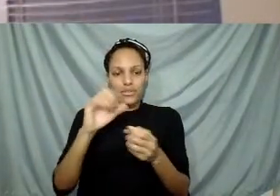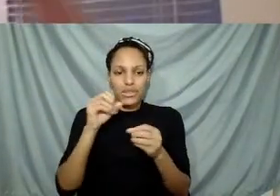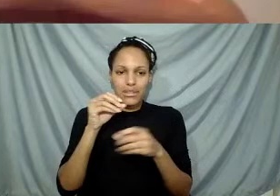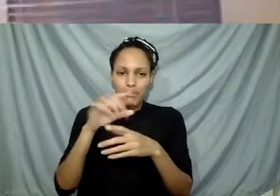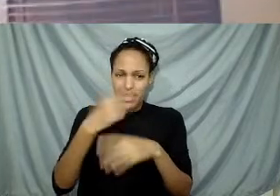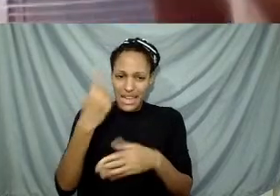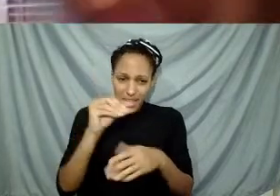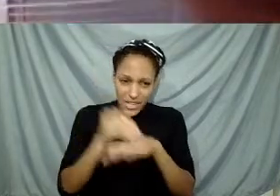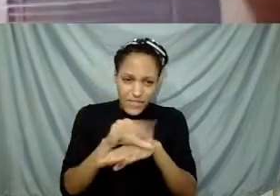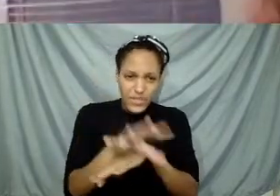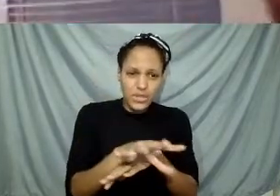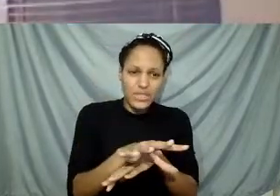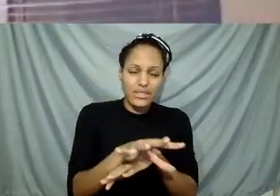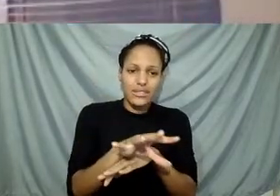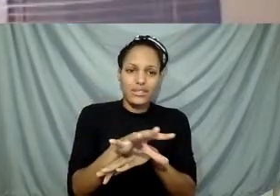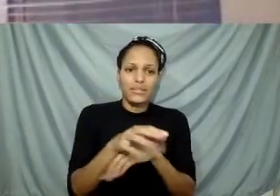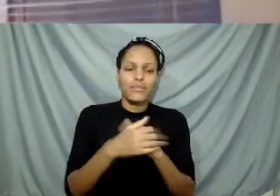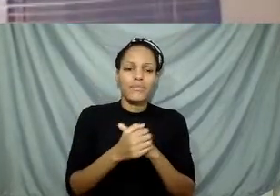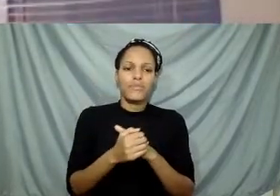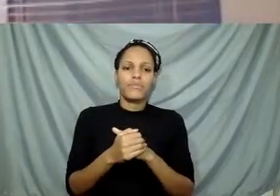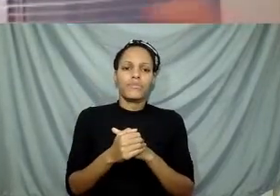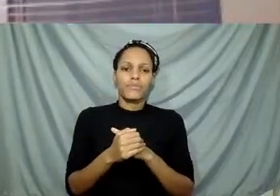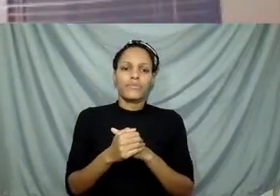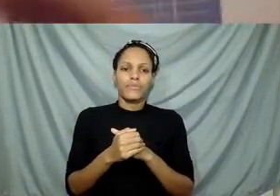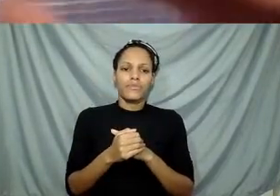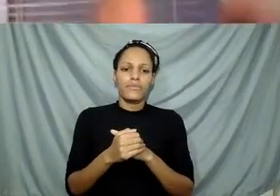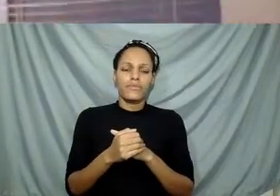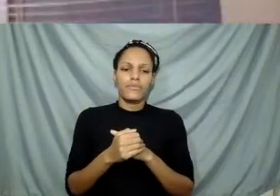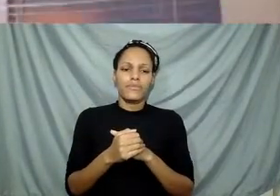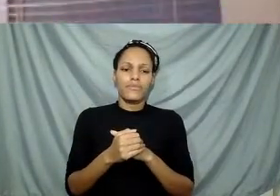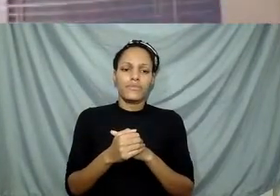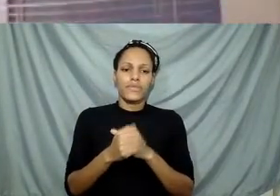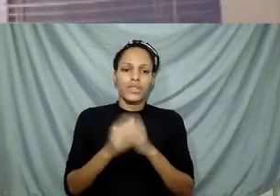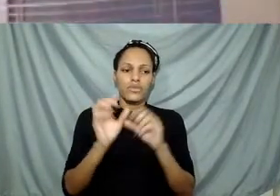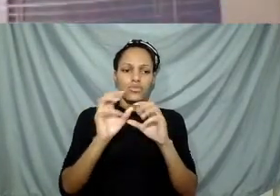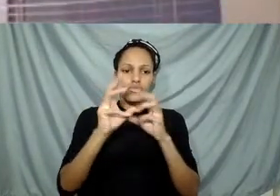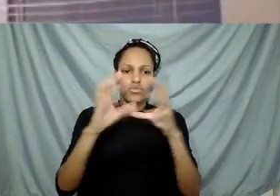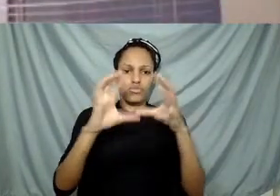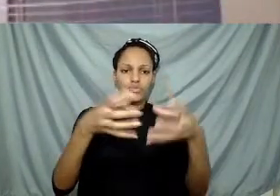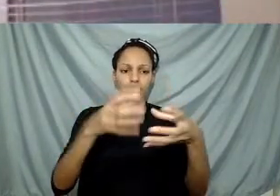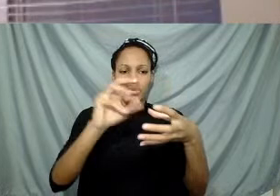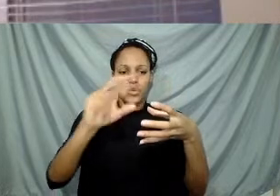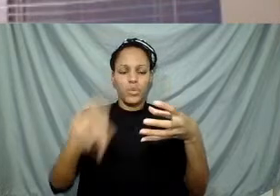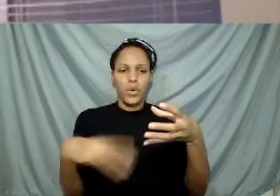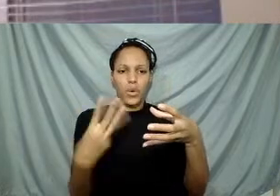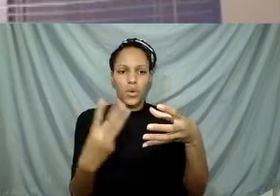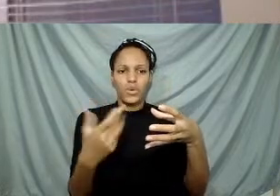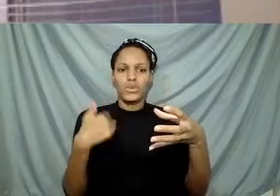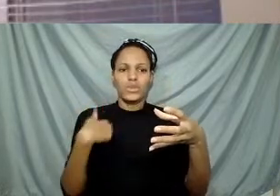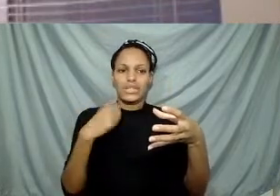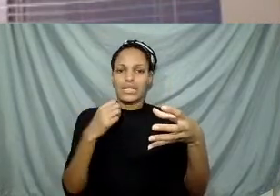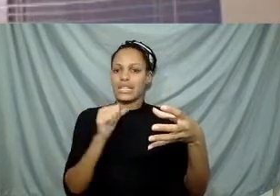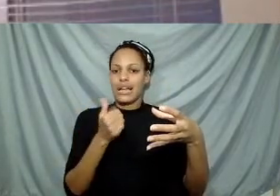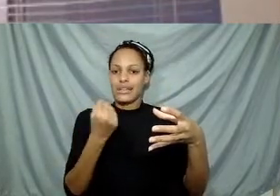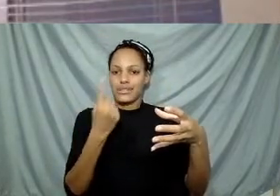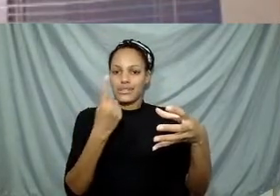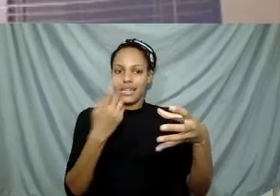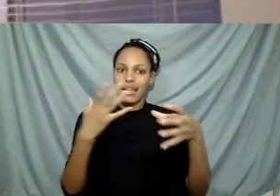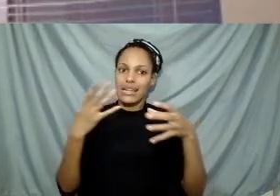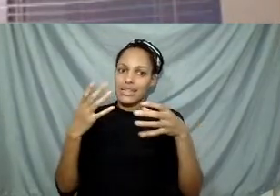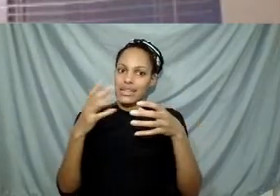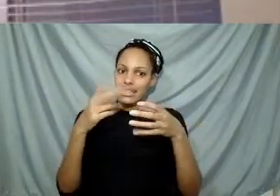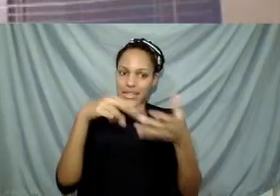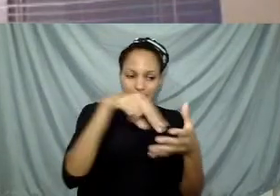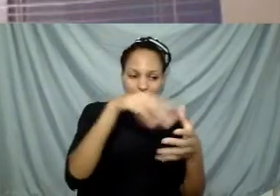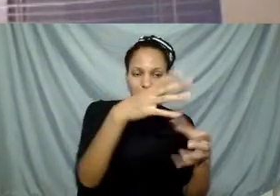in terms of people and around the planet without understanding its connection to Africa.